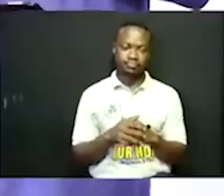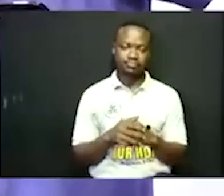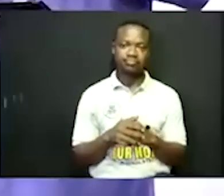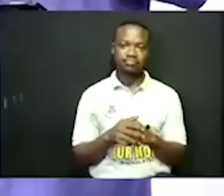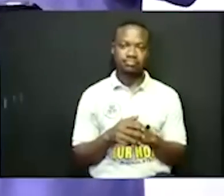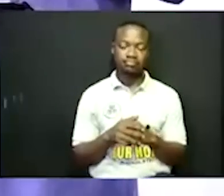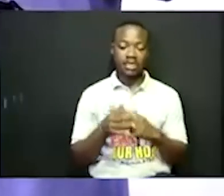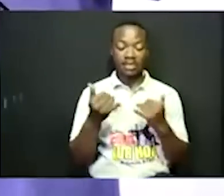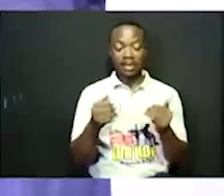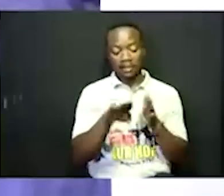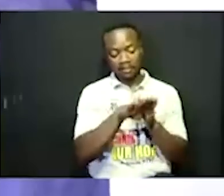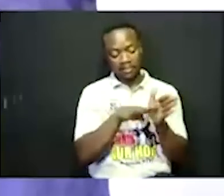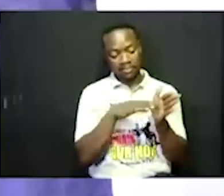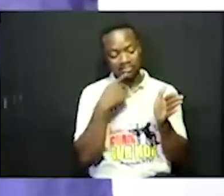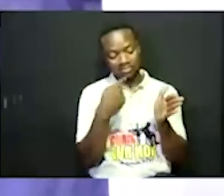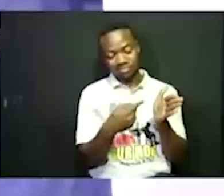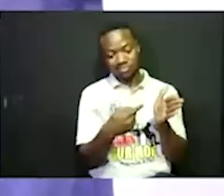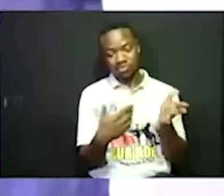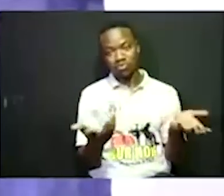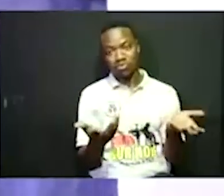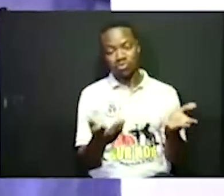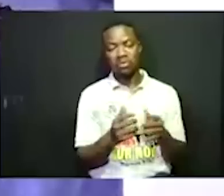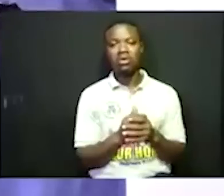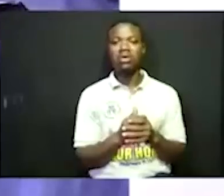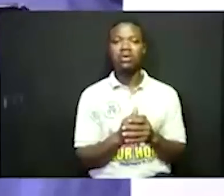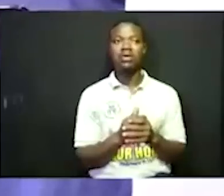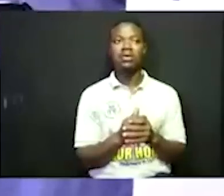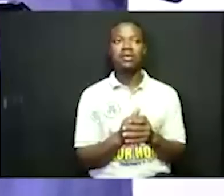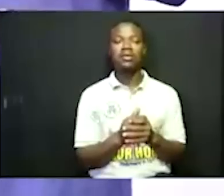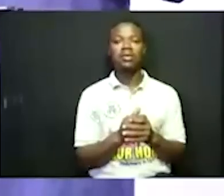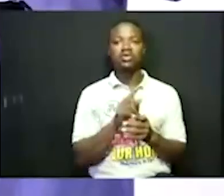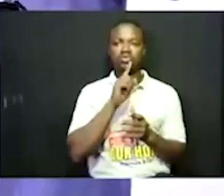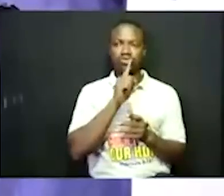Scripture says it is impossible that no offense